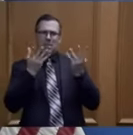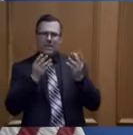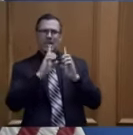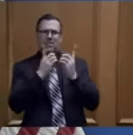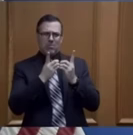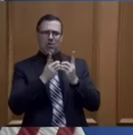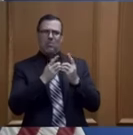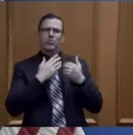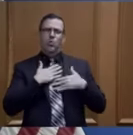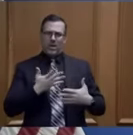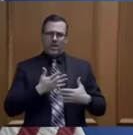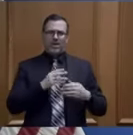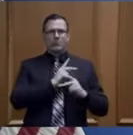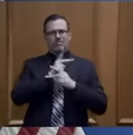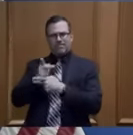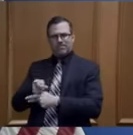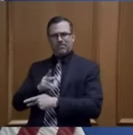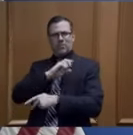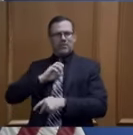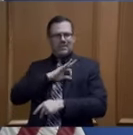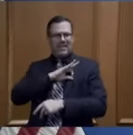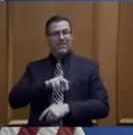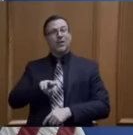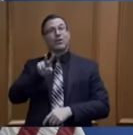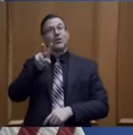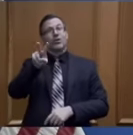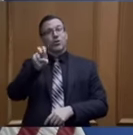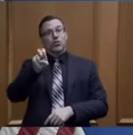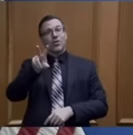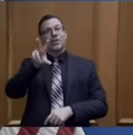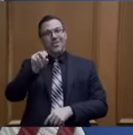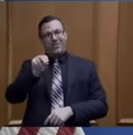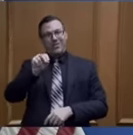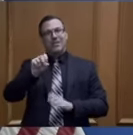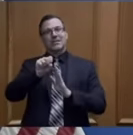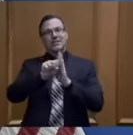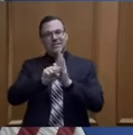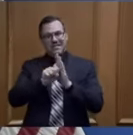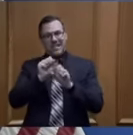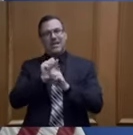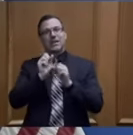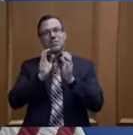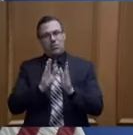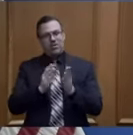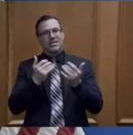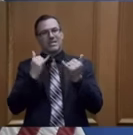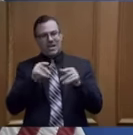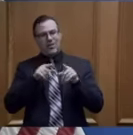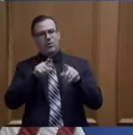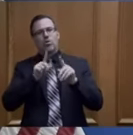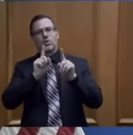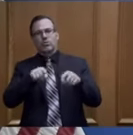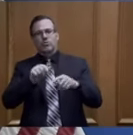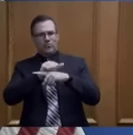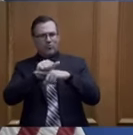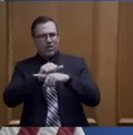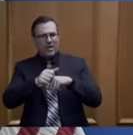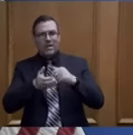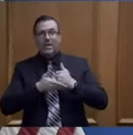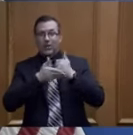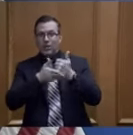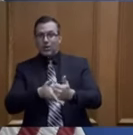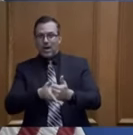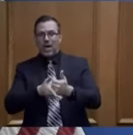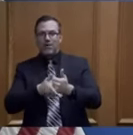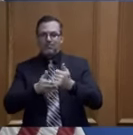got. 230 state employees are now in the process of being trained to handle these tasks, which more than doubles our